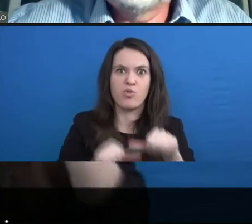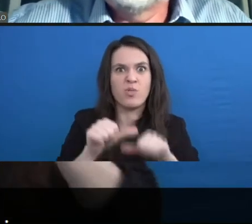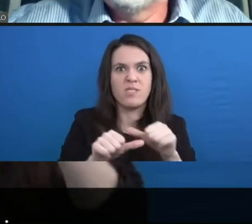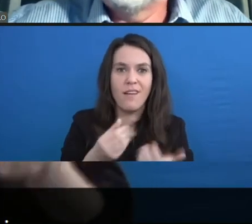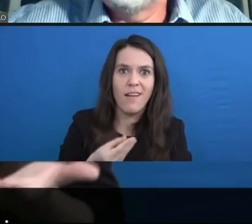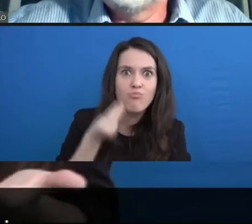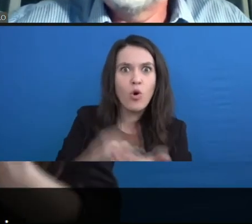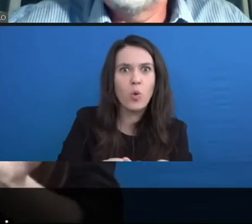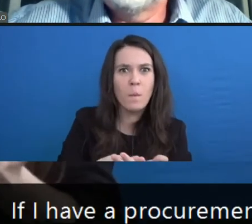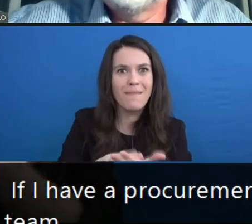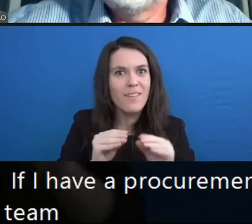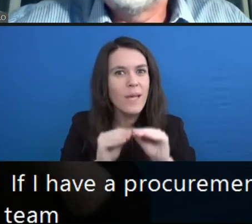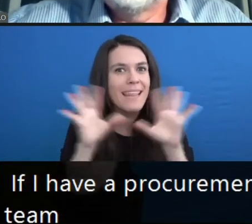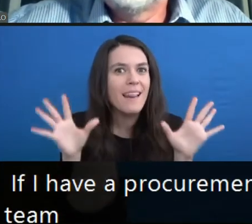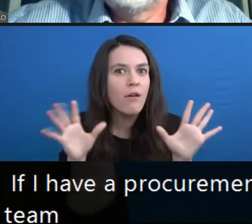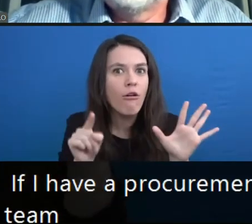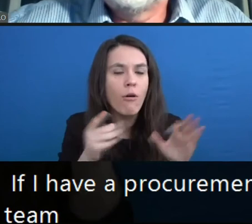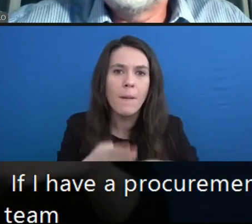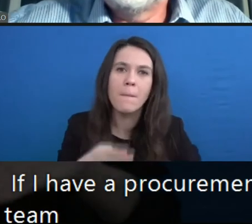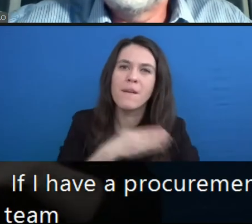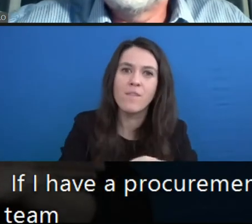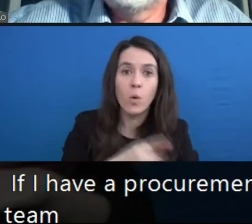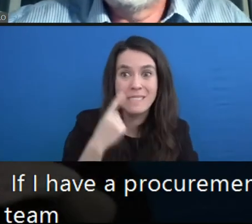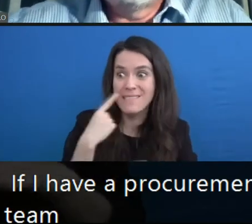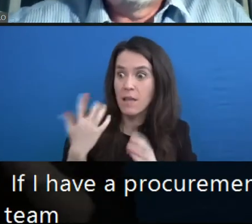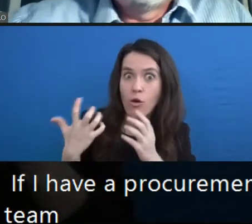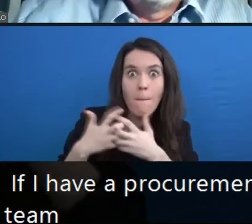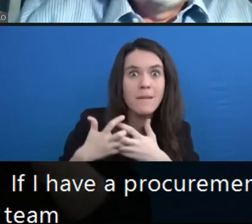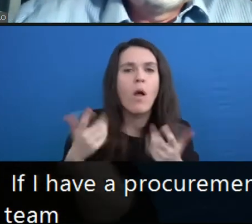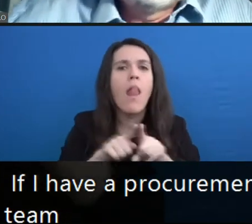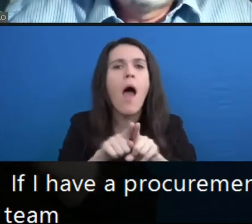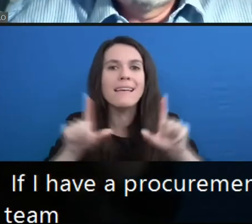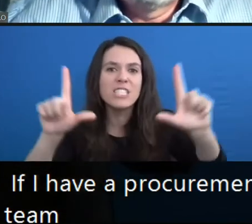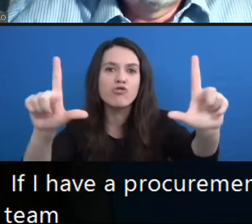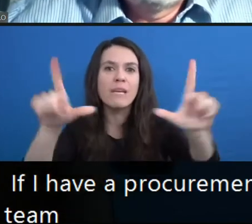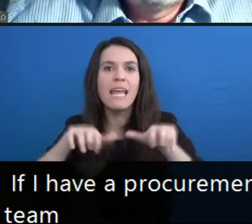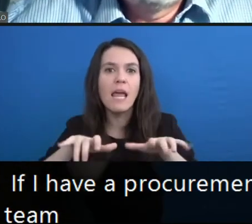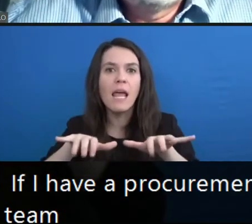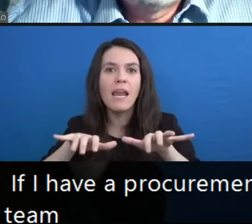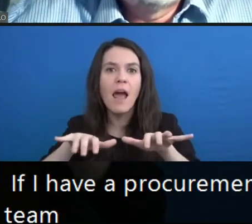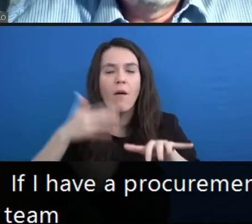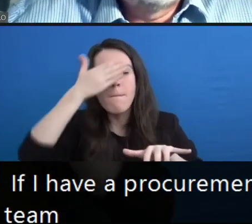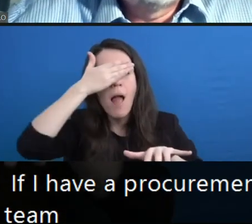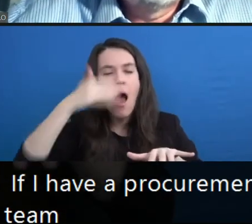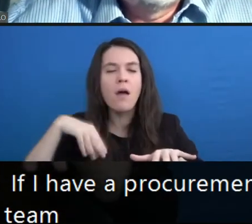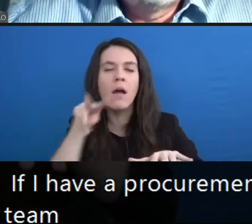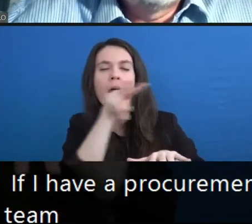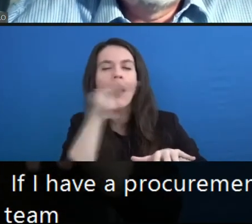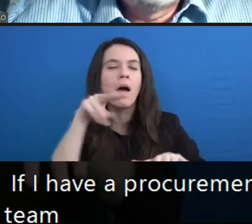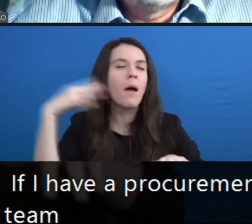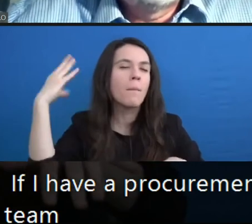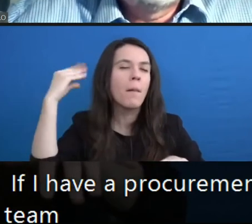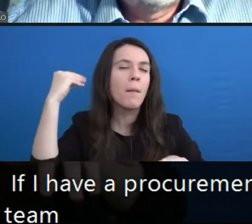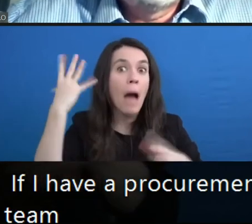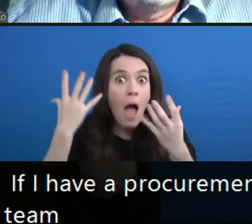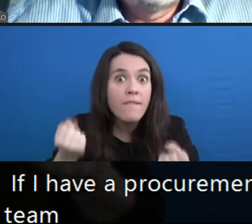good, but did you think about the compatibility with screen readers? Did you think about making sure that, you know, the fonts, et cetera, are accessible?